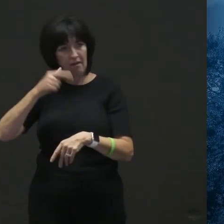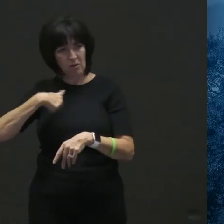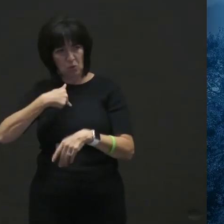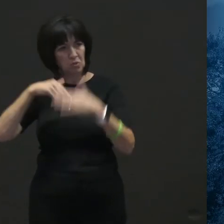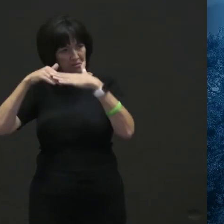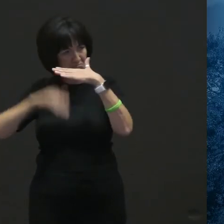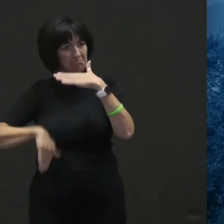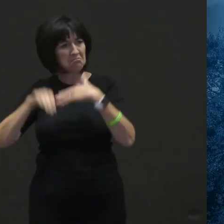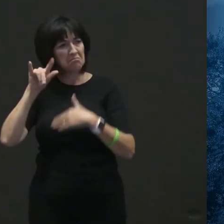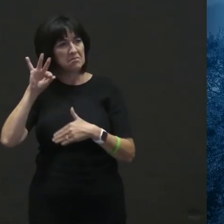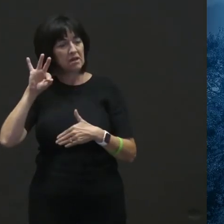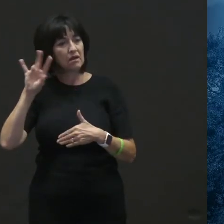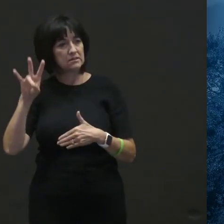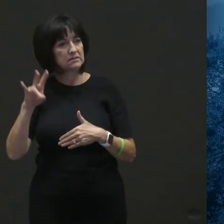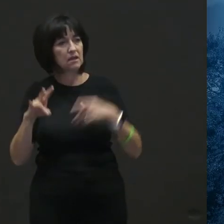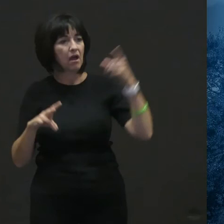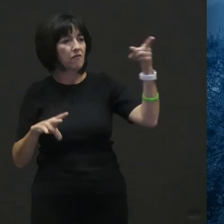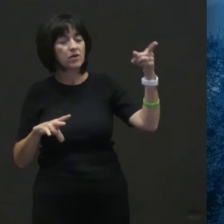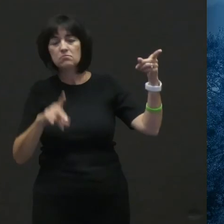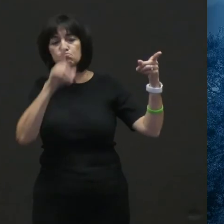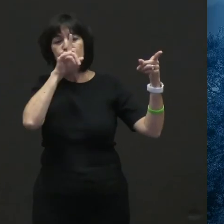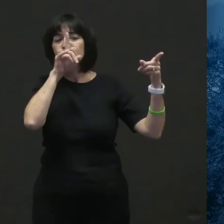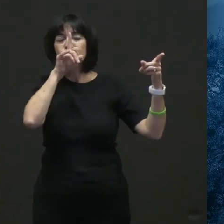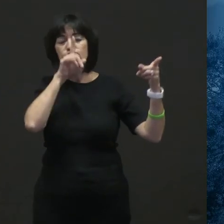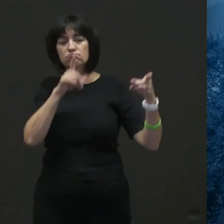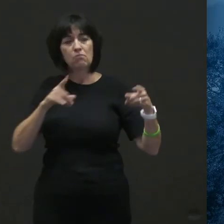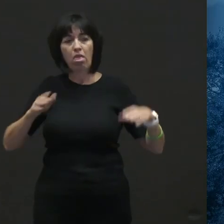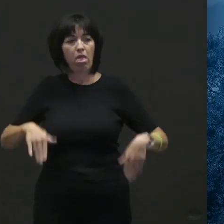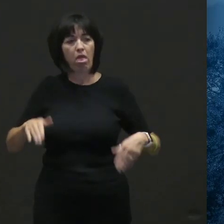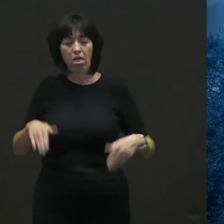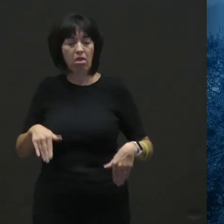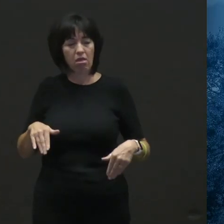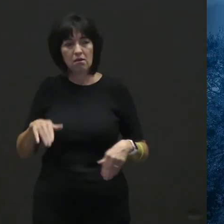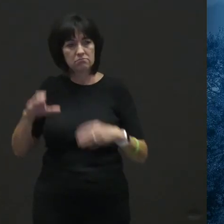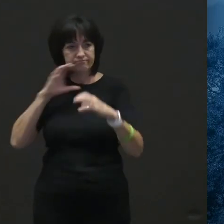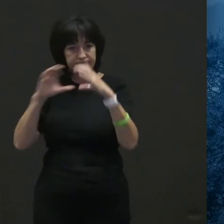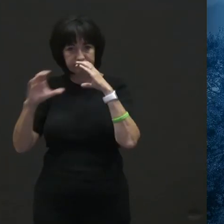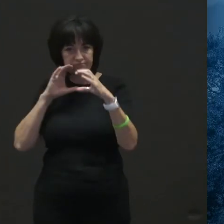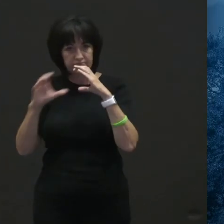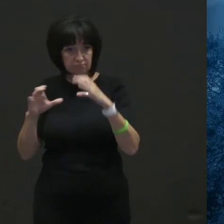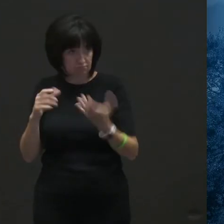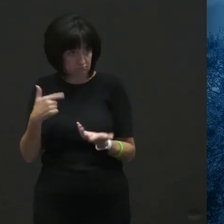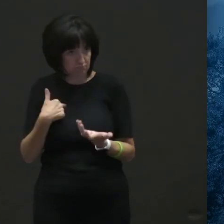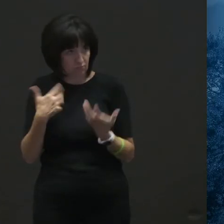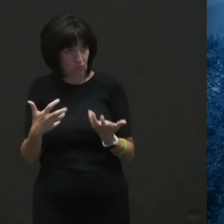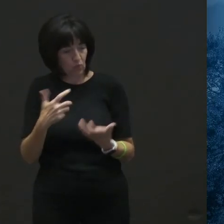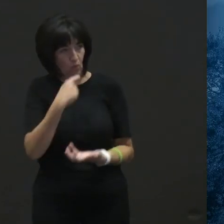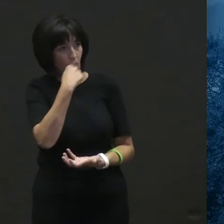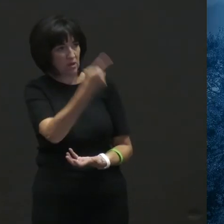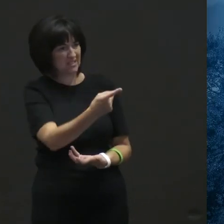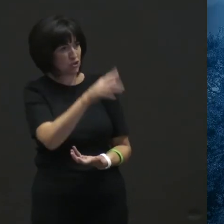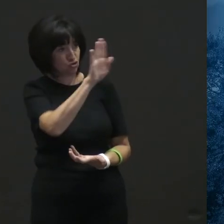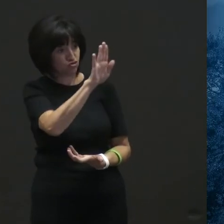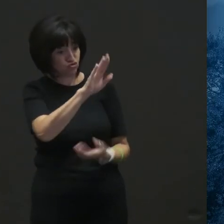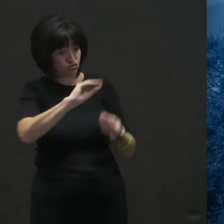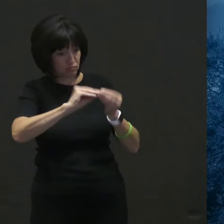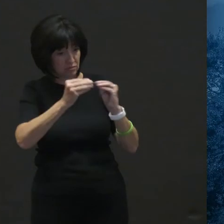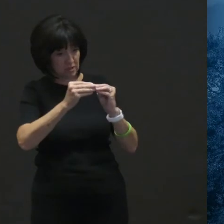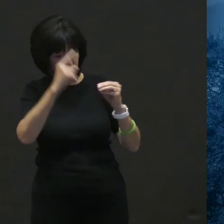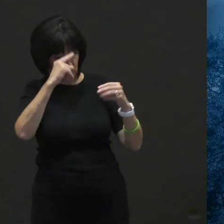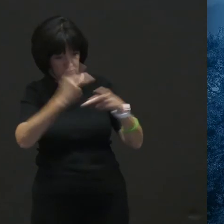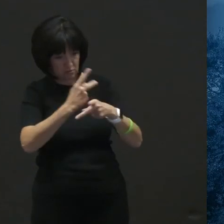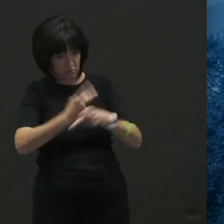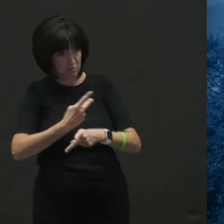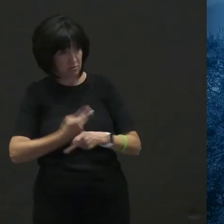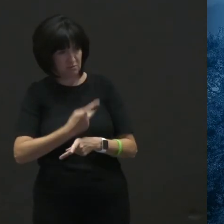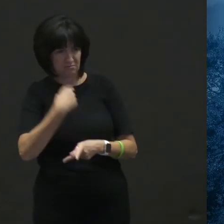them the methodology you're using is flawed, and therefore you're coming up with a calculation that completely misrepresents